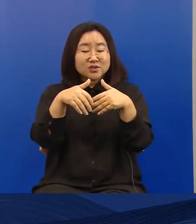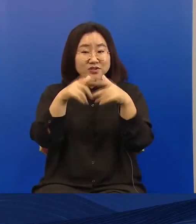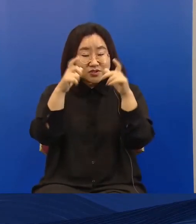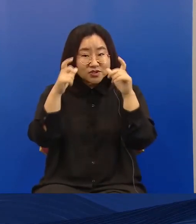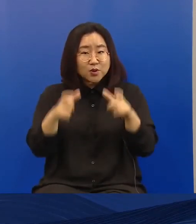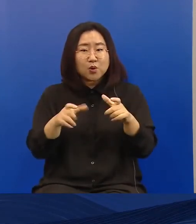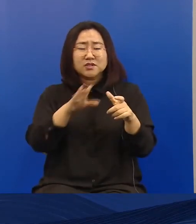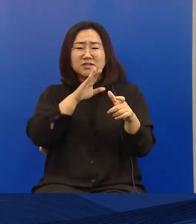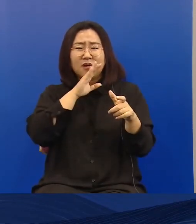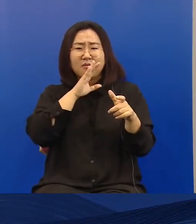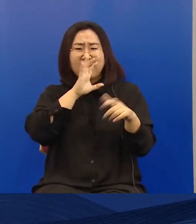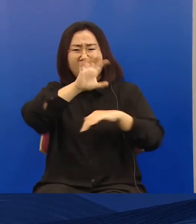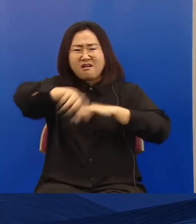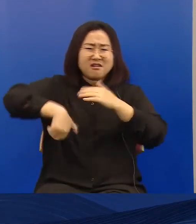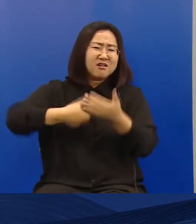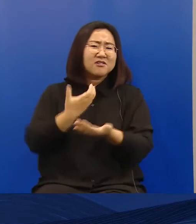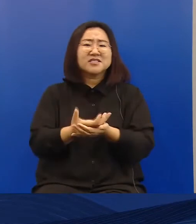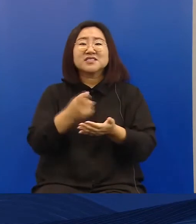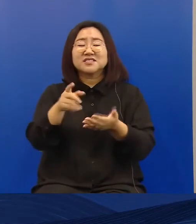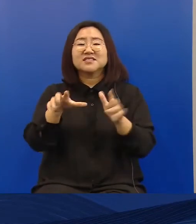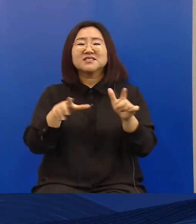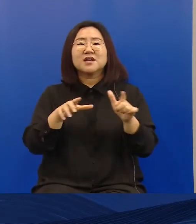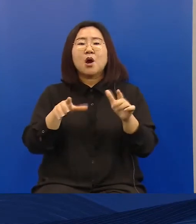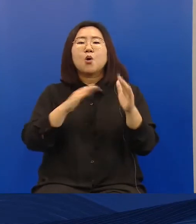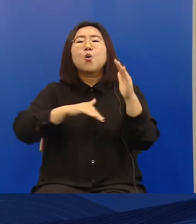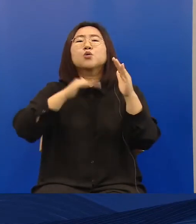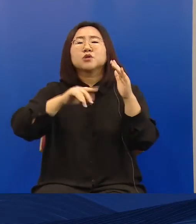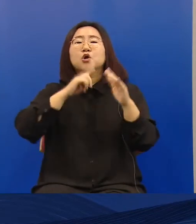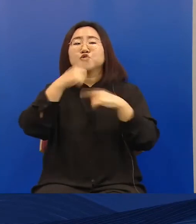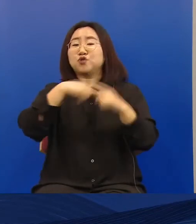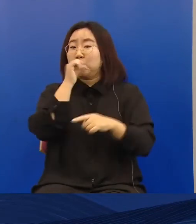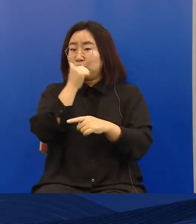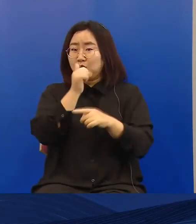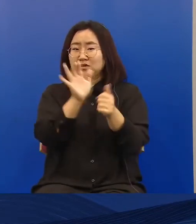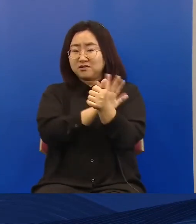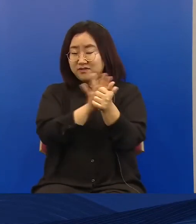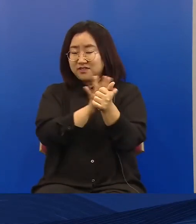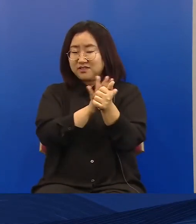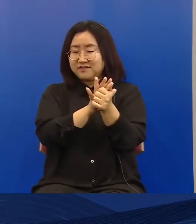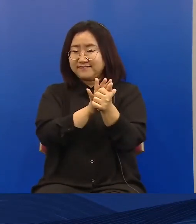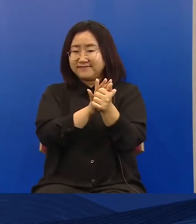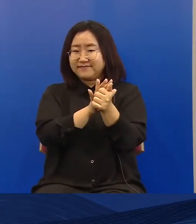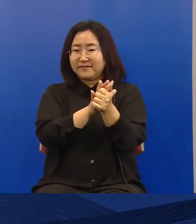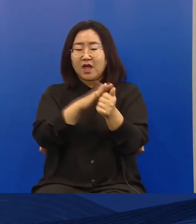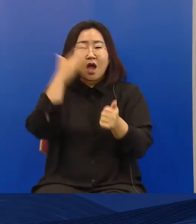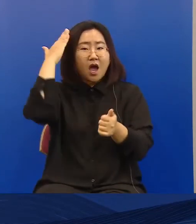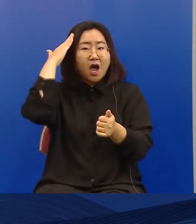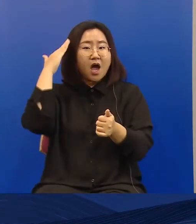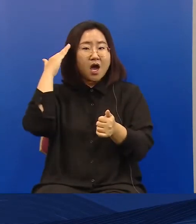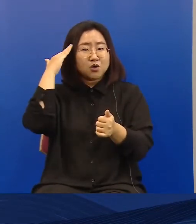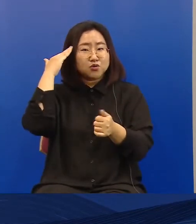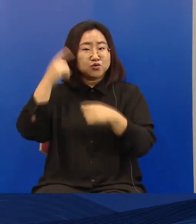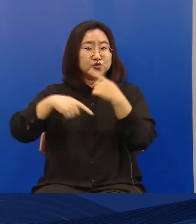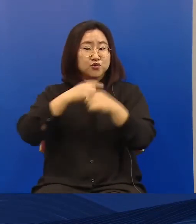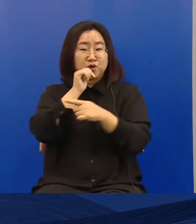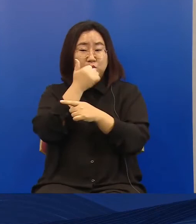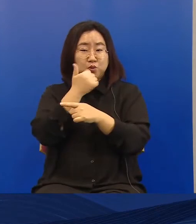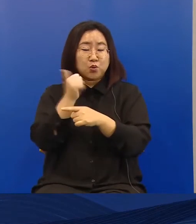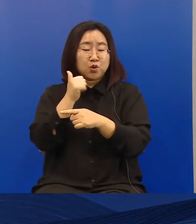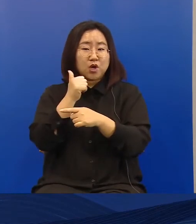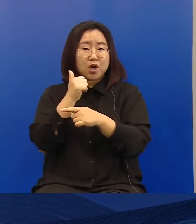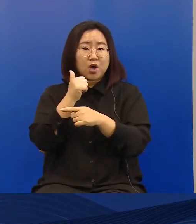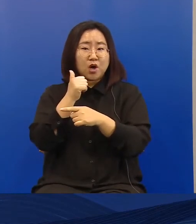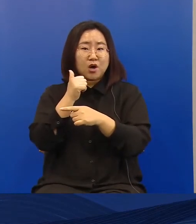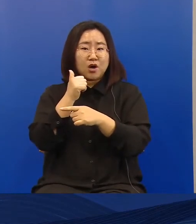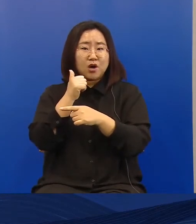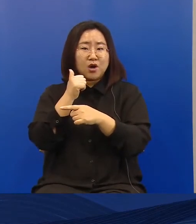Jeju Special Self-Governing Province is giving many breakthrough services, public sign language